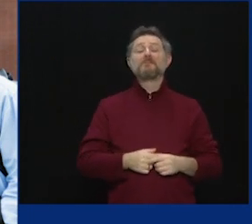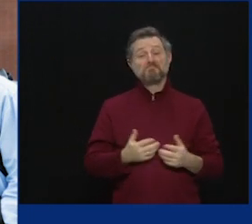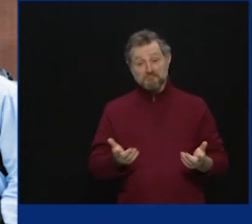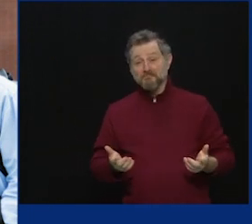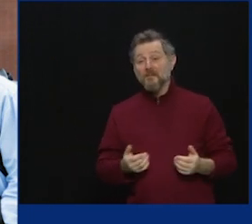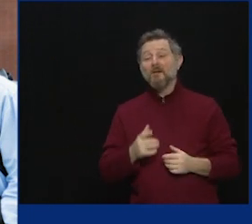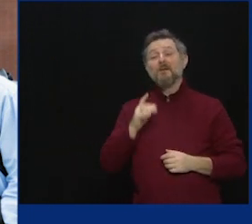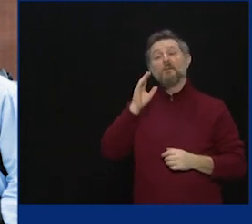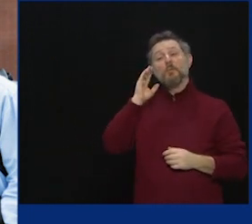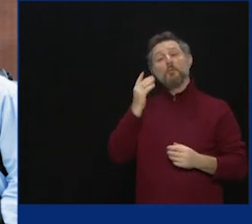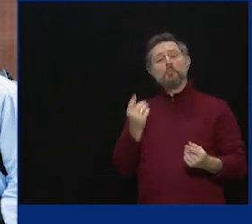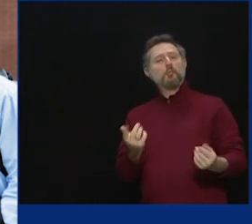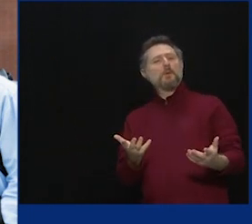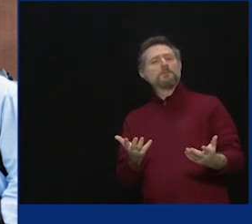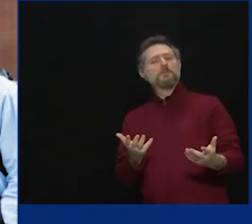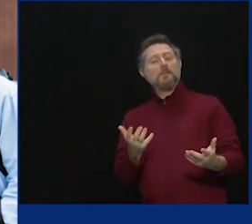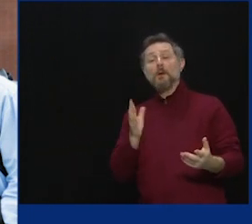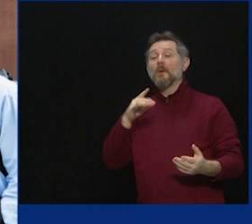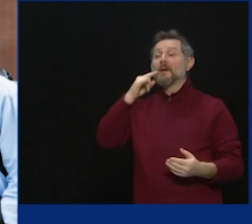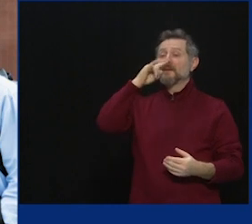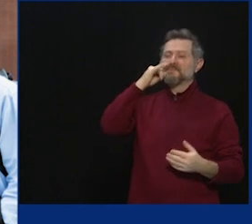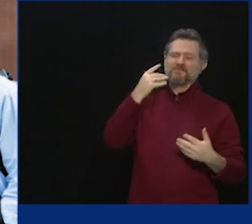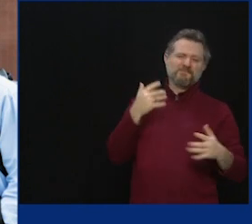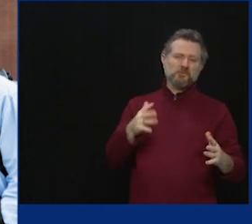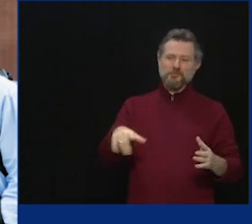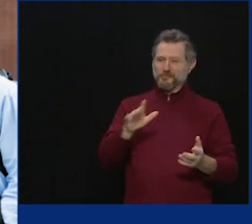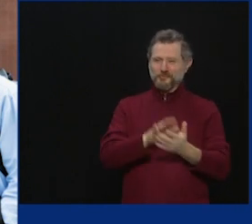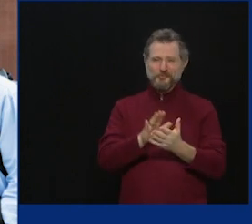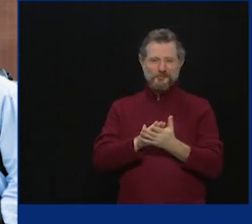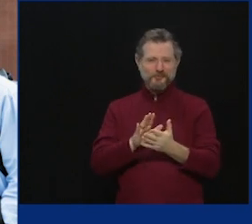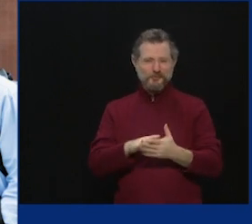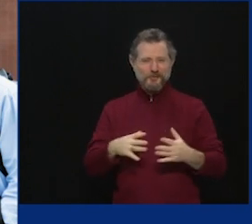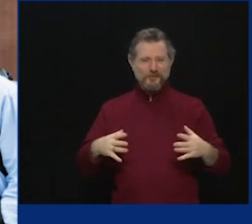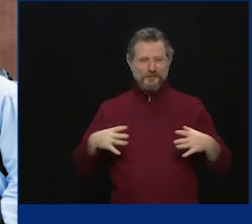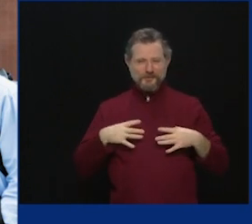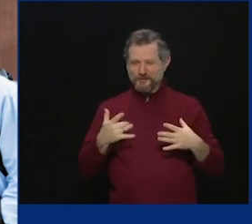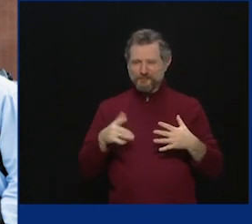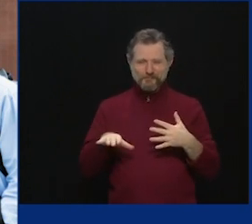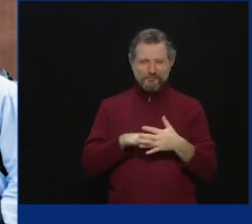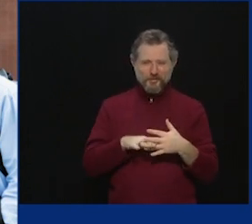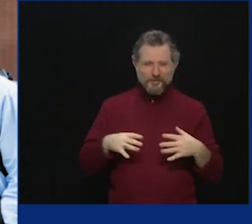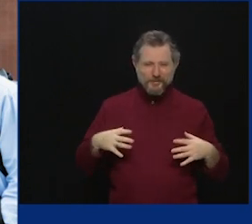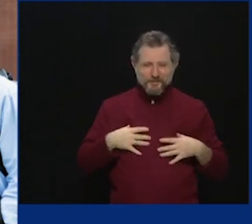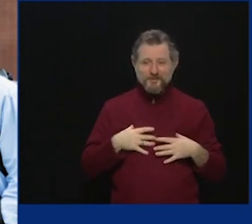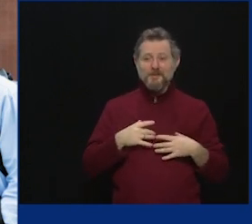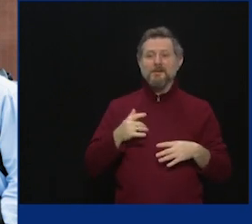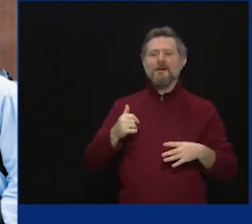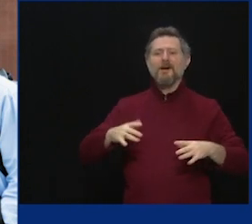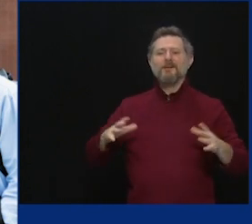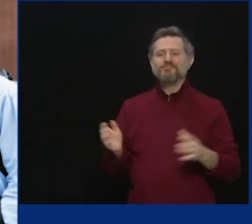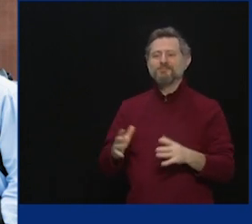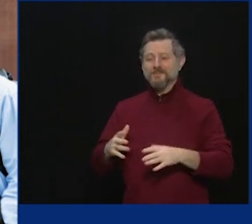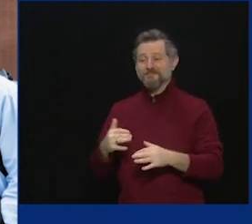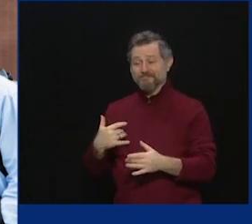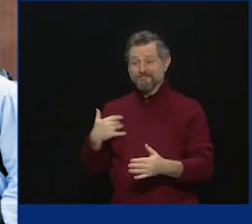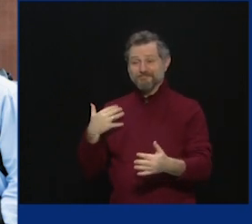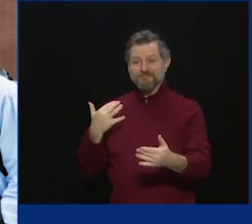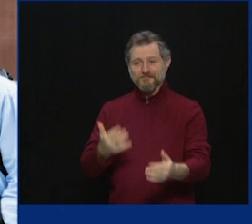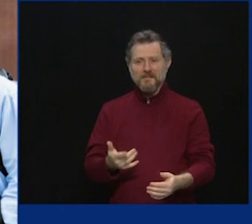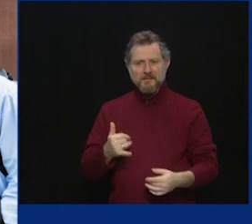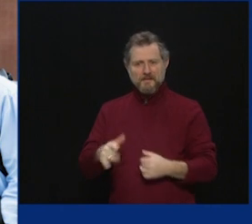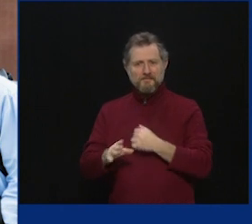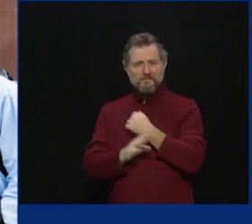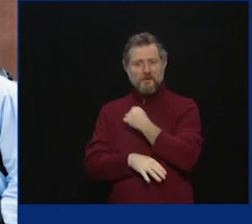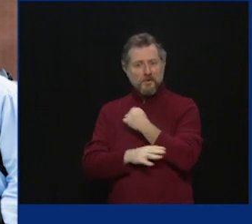have. Kids have now left the school where they're contained with the same number of individuals, the same people, day in and day out through this fall, and we've had very